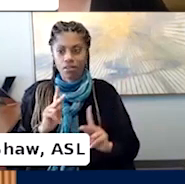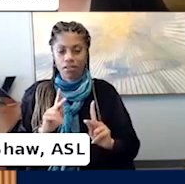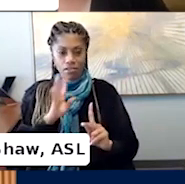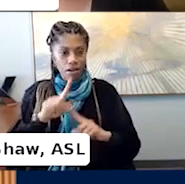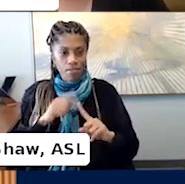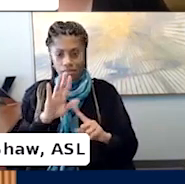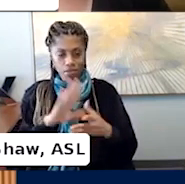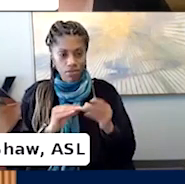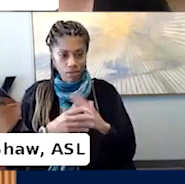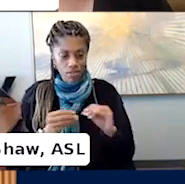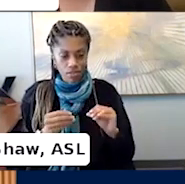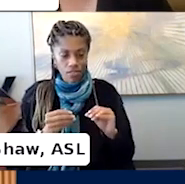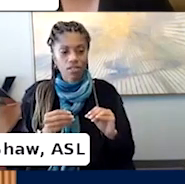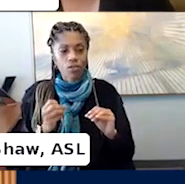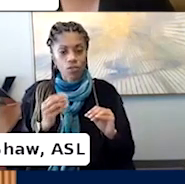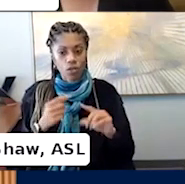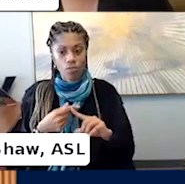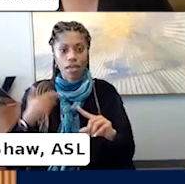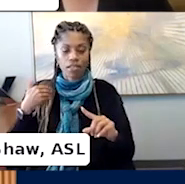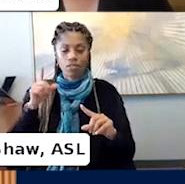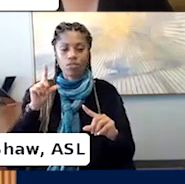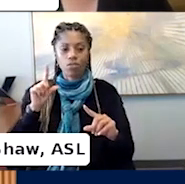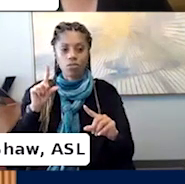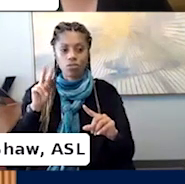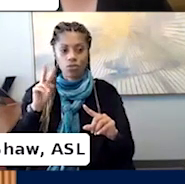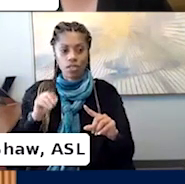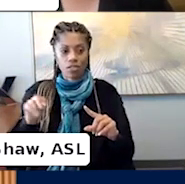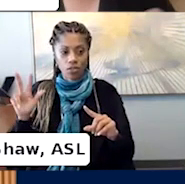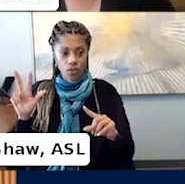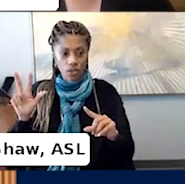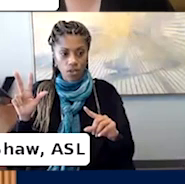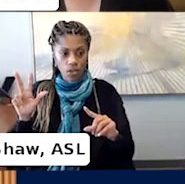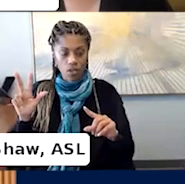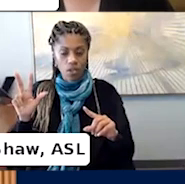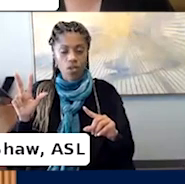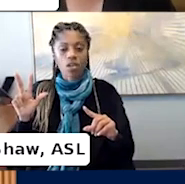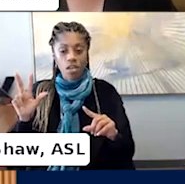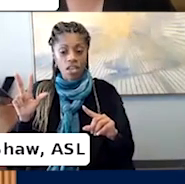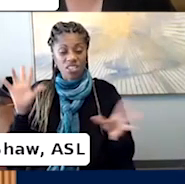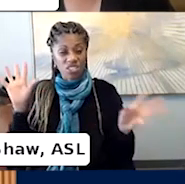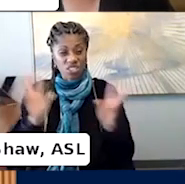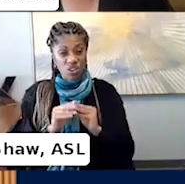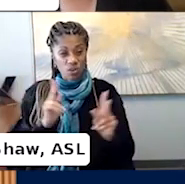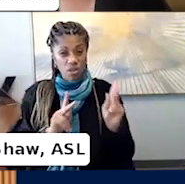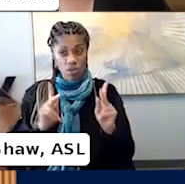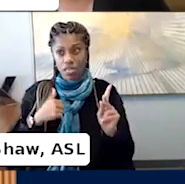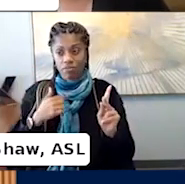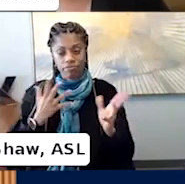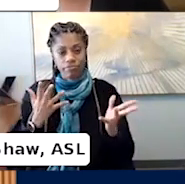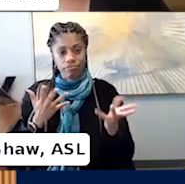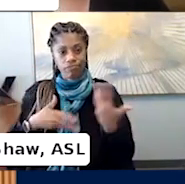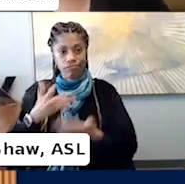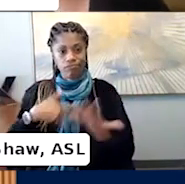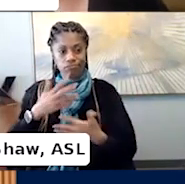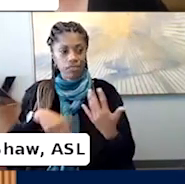in 2003, we have now brought more than 640,000 people together engaged in this